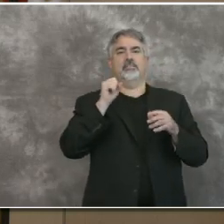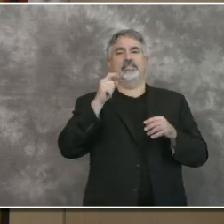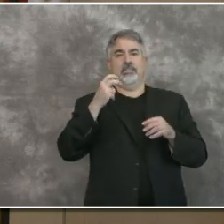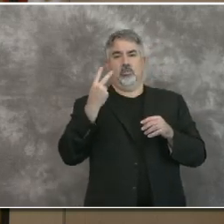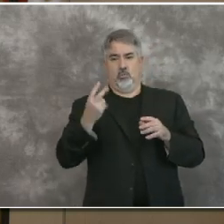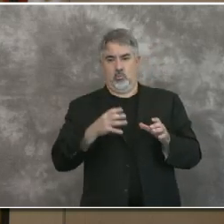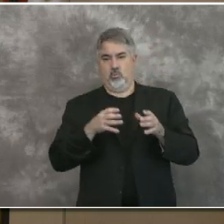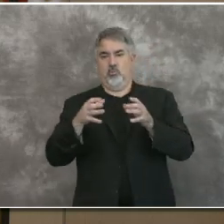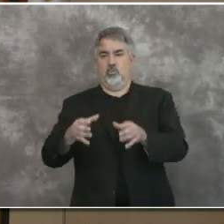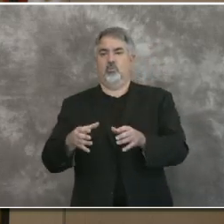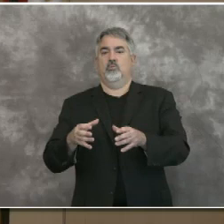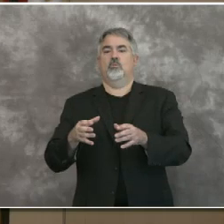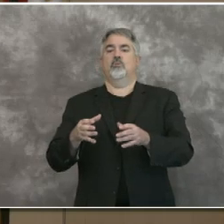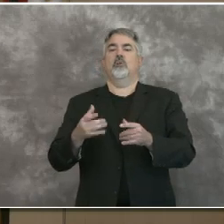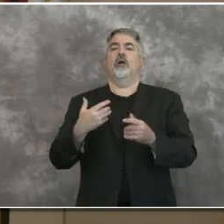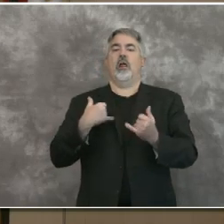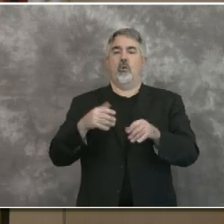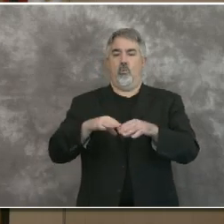now opening up